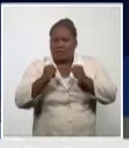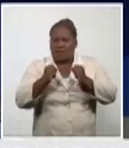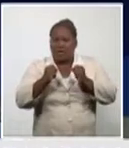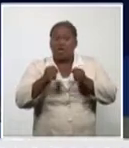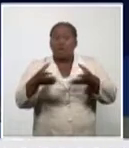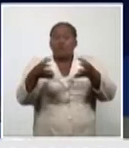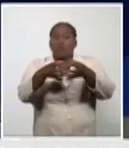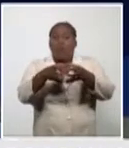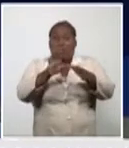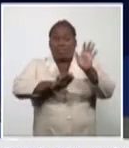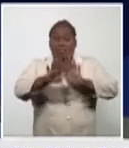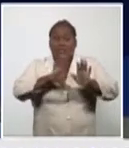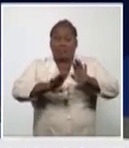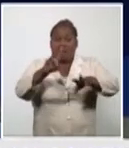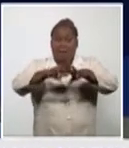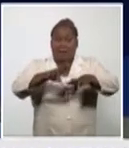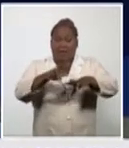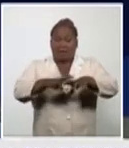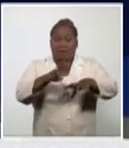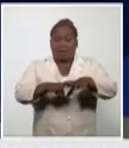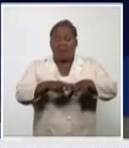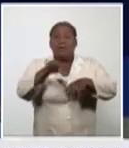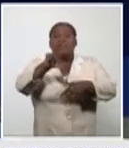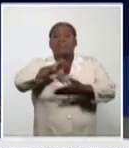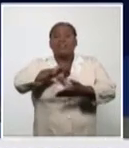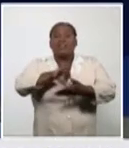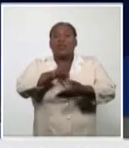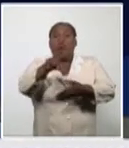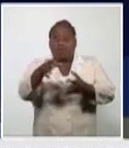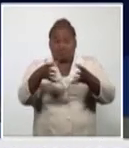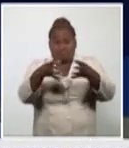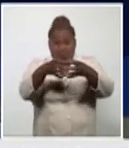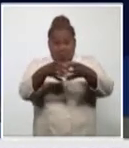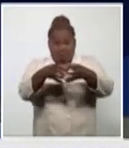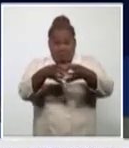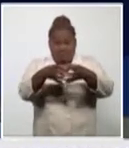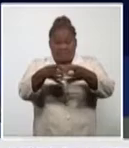of COVID-19 cases affecting 84 people.